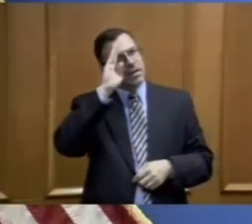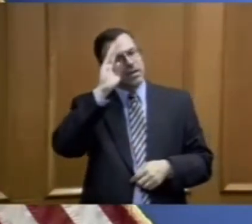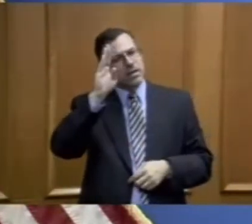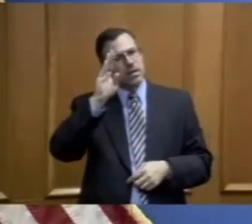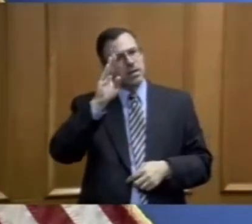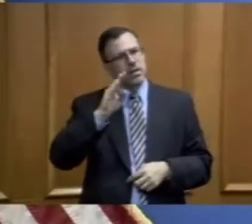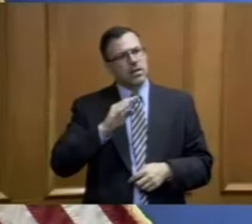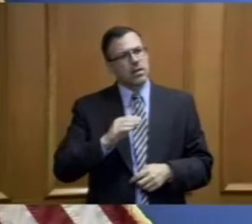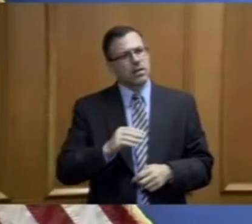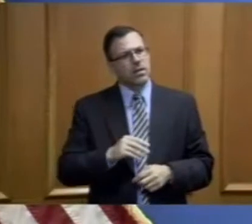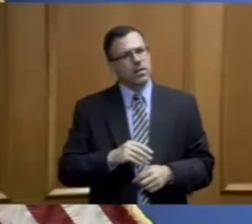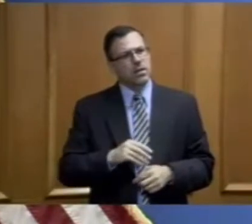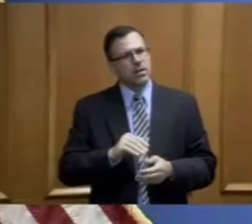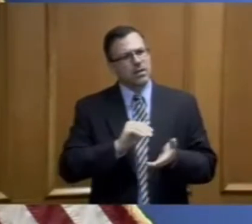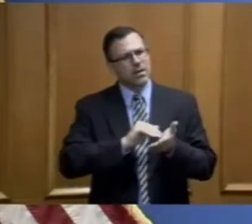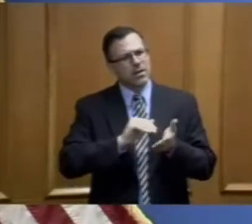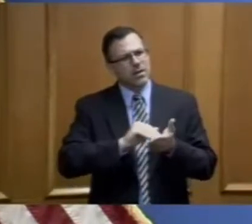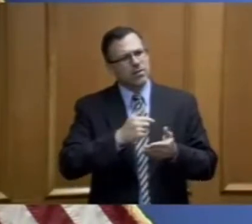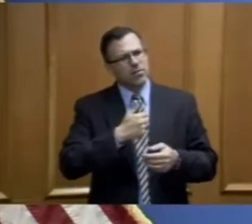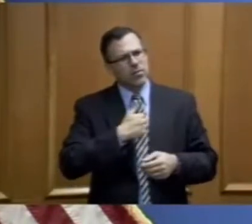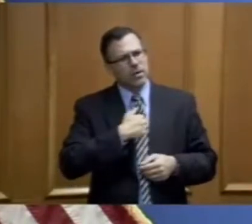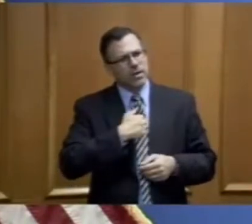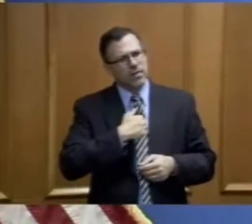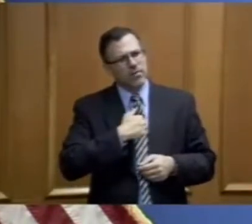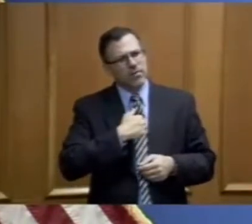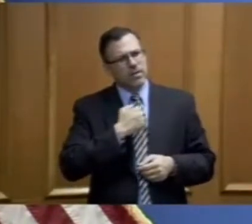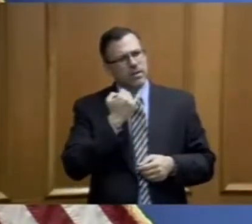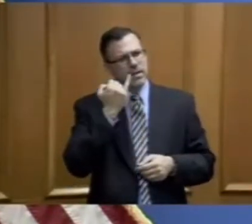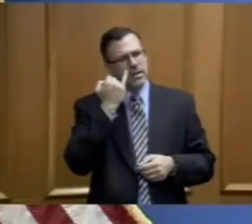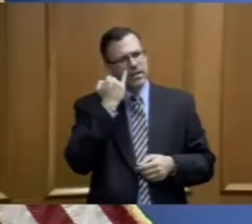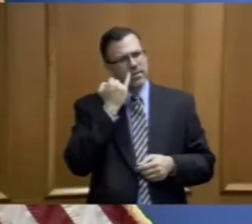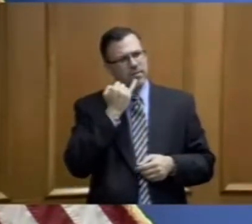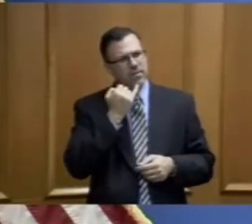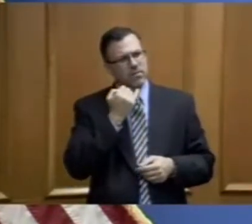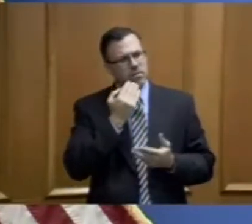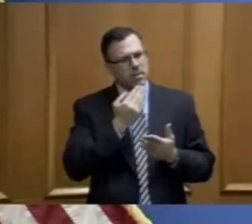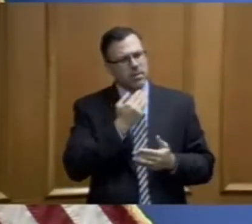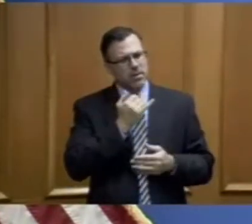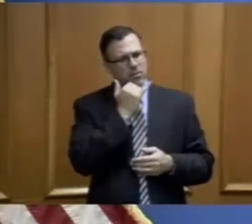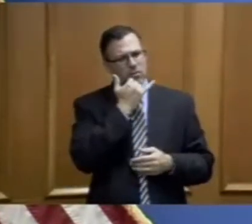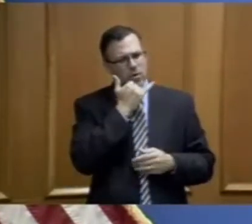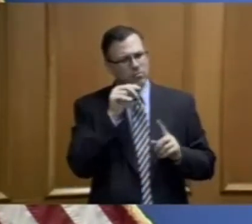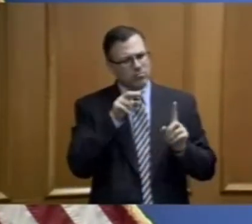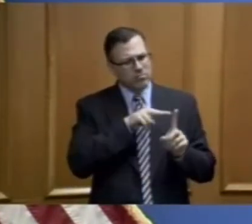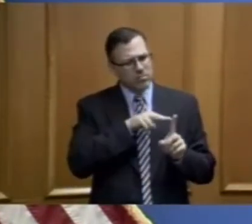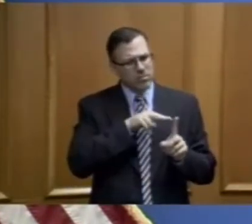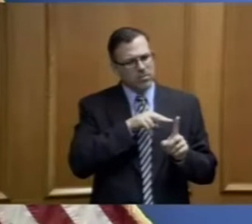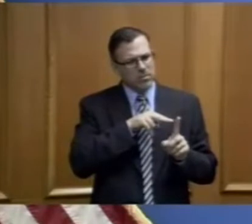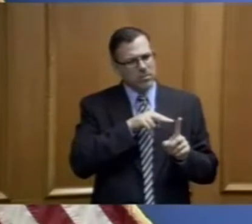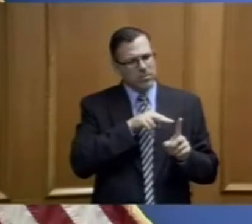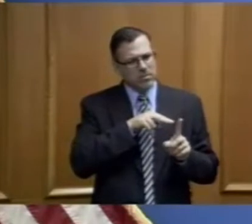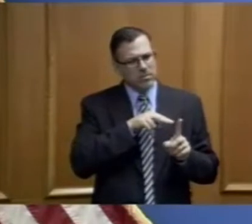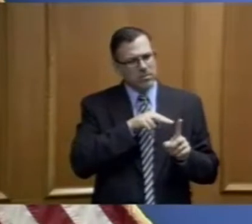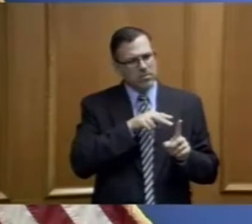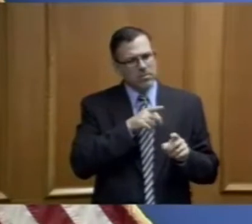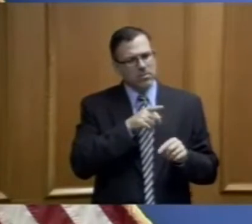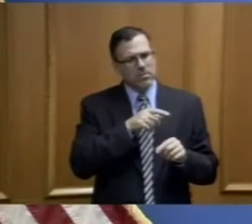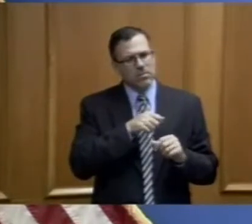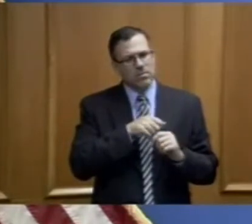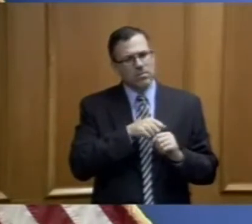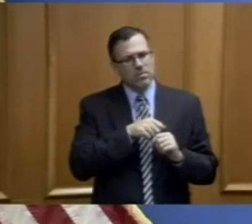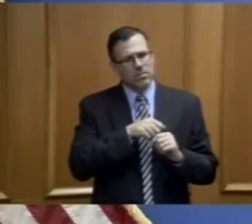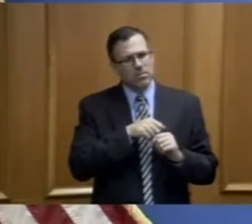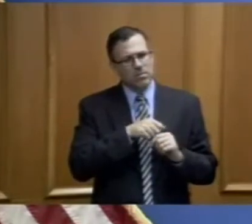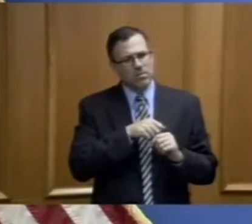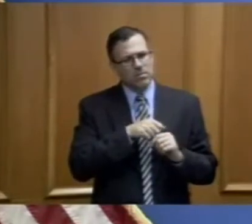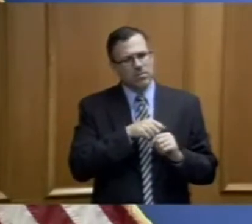due to furlough, so forgive me if this is not your most recent position, but I believe you said that you do not want to allow the opportunity for